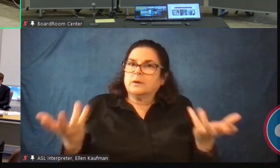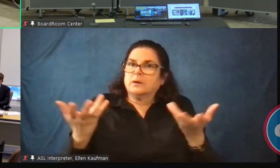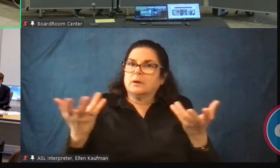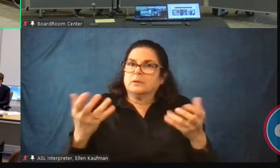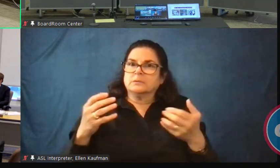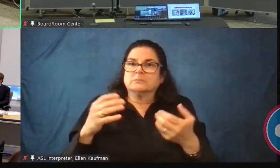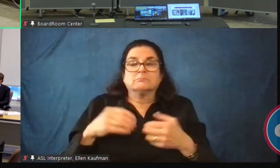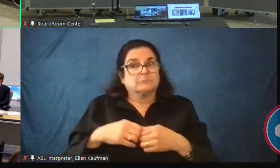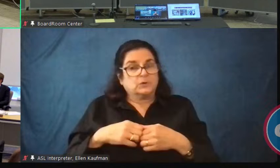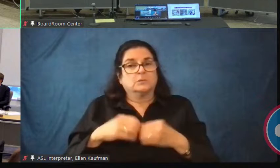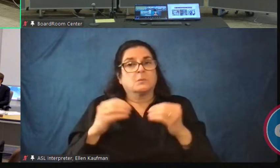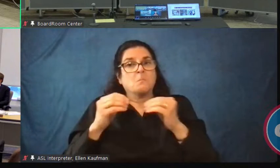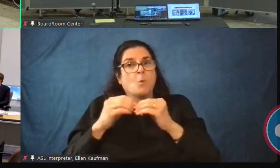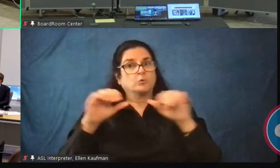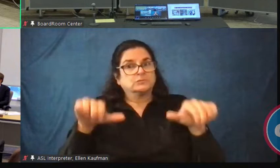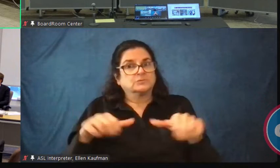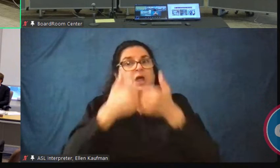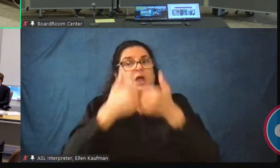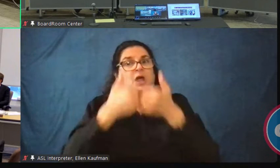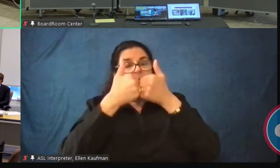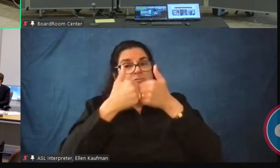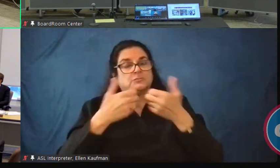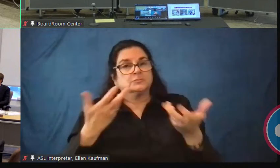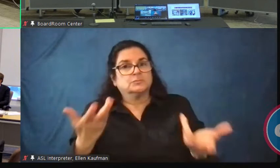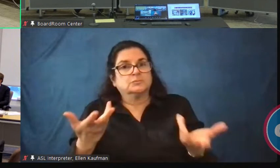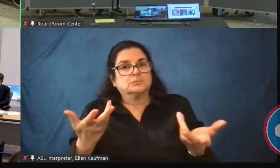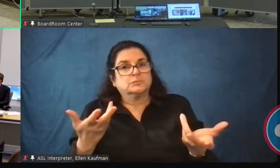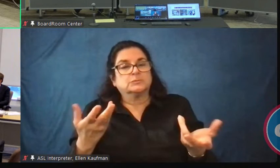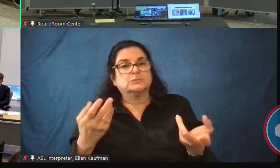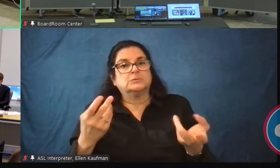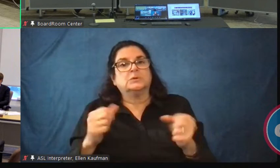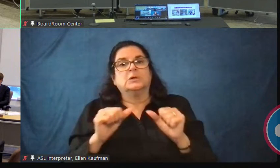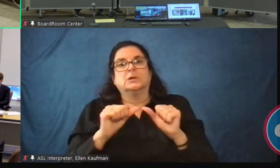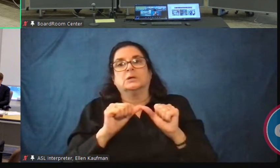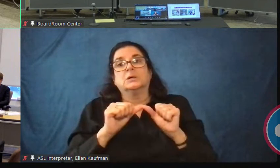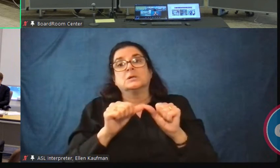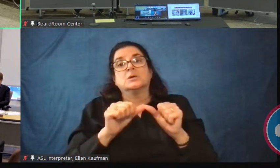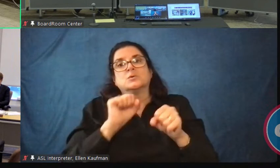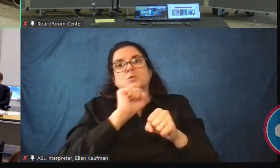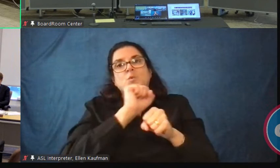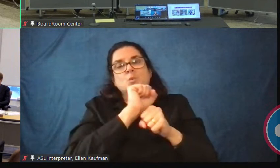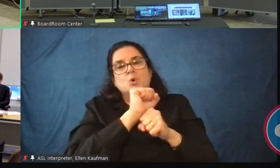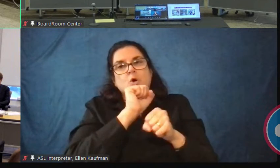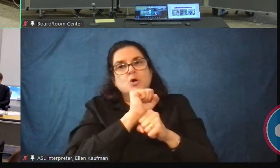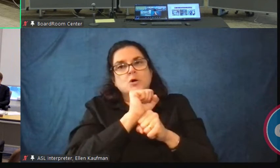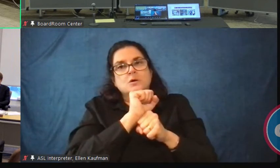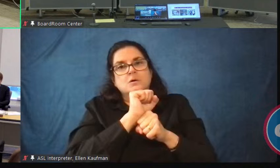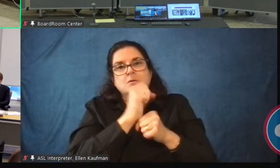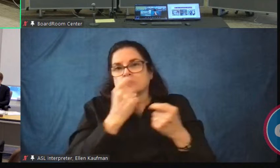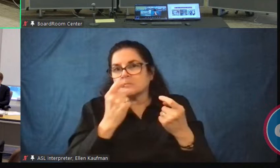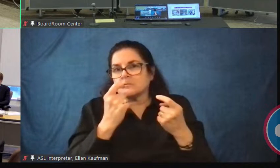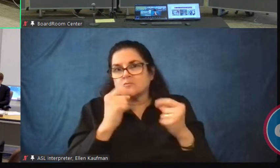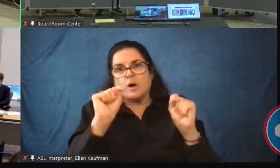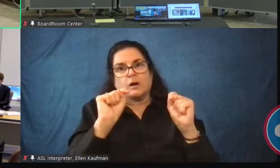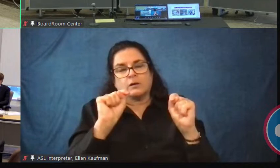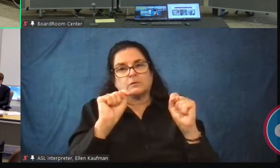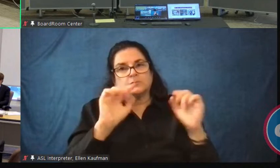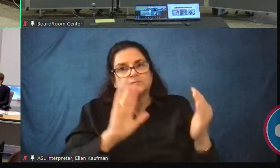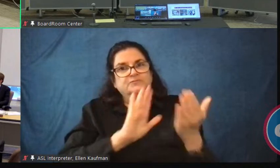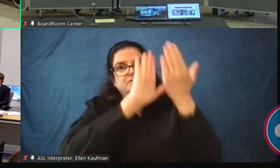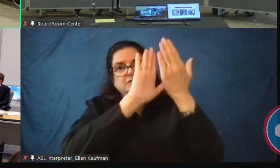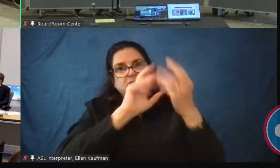more than anything else. It's a challenge that we'll continue to work diligently to try to address as best we can. But with